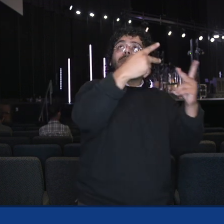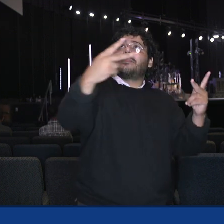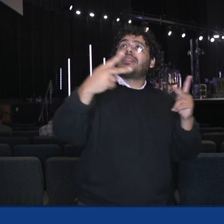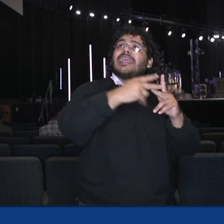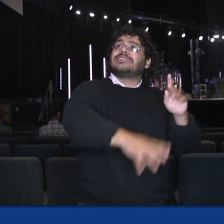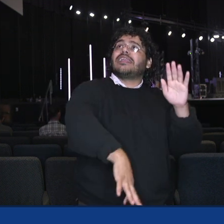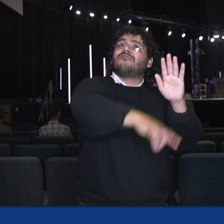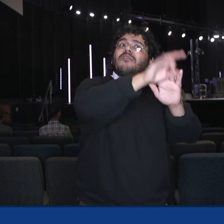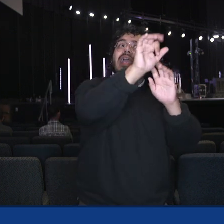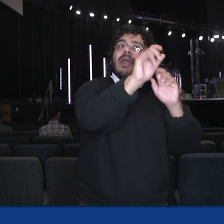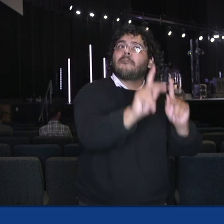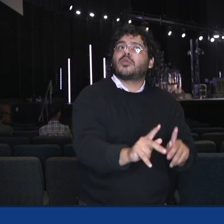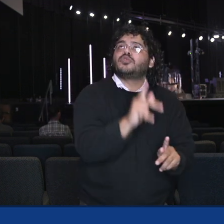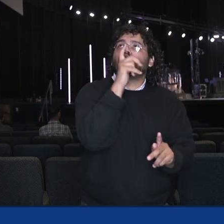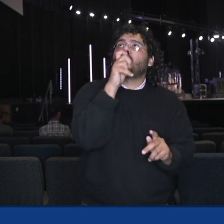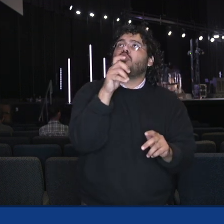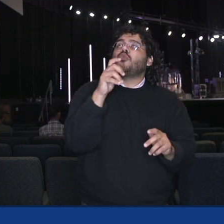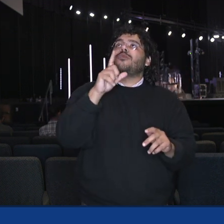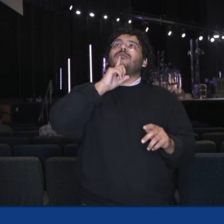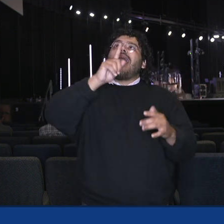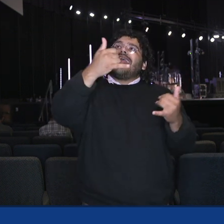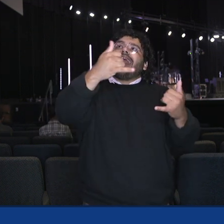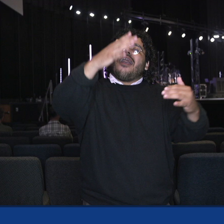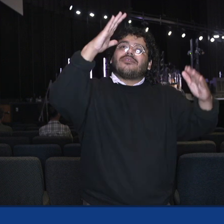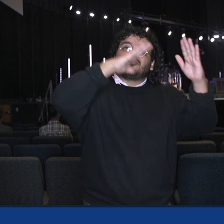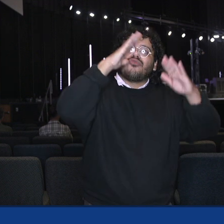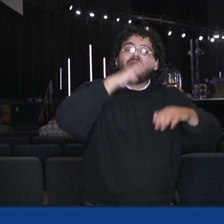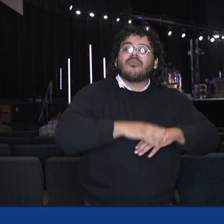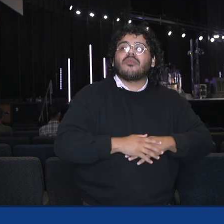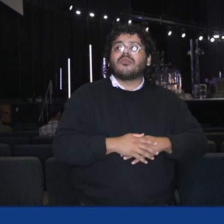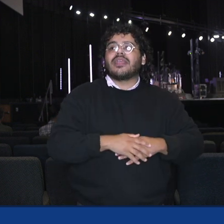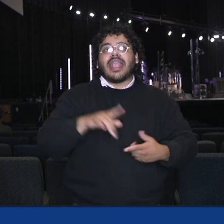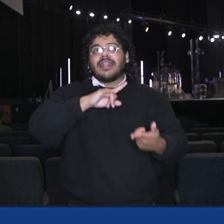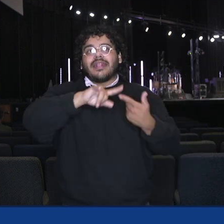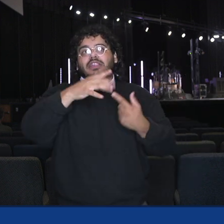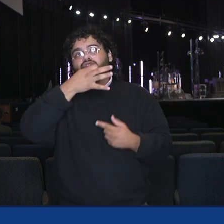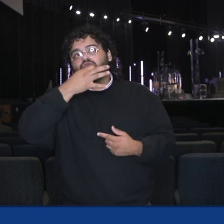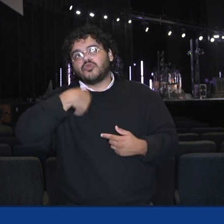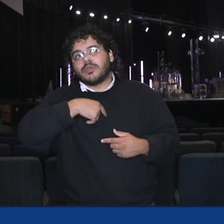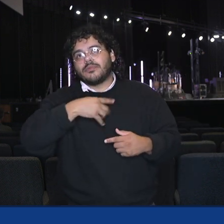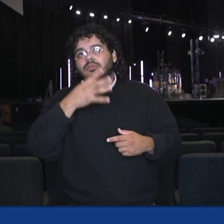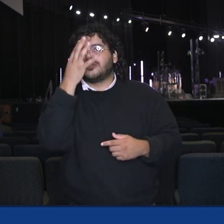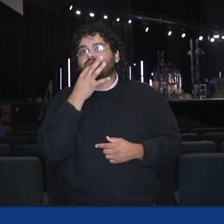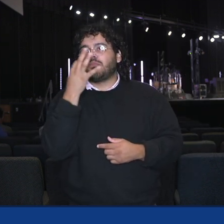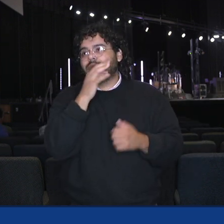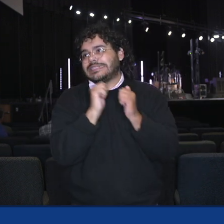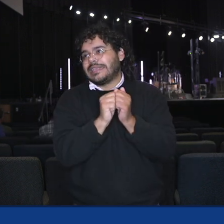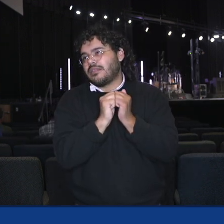This is how we're going to end our service. And then in a moment, we'll take communion with one another. God bless you.